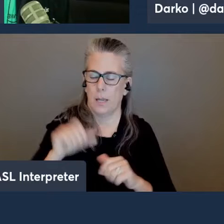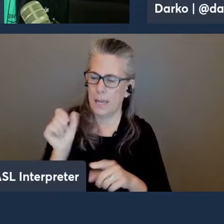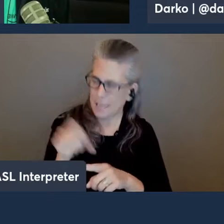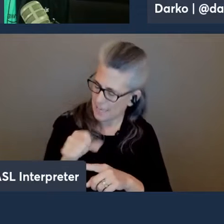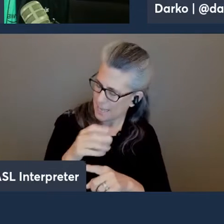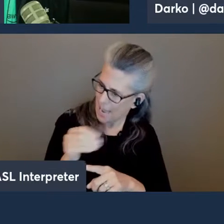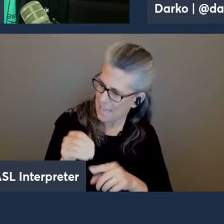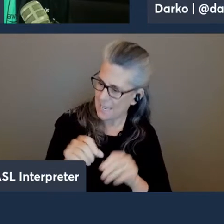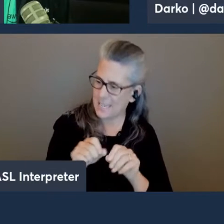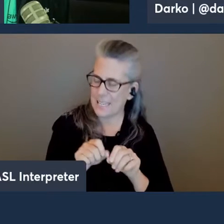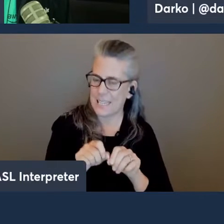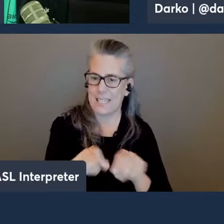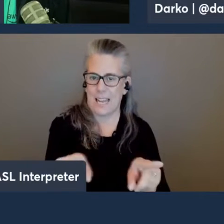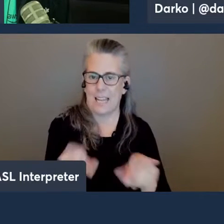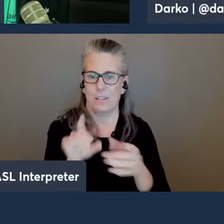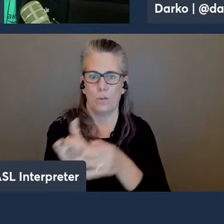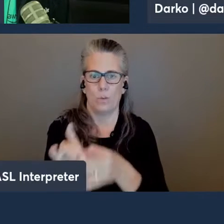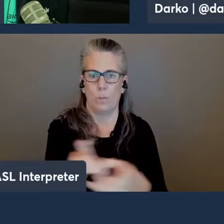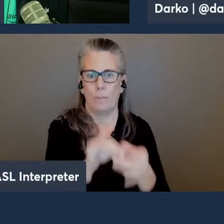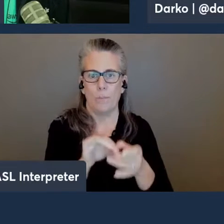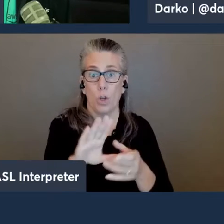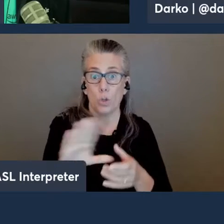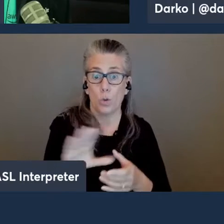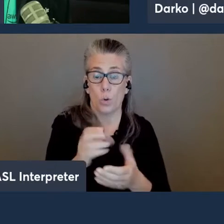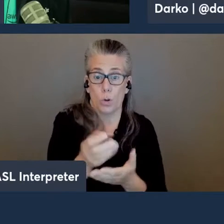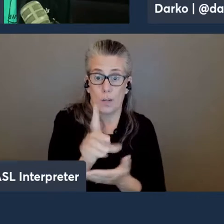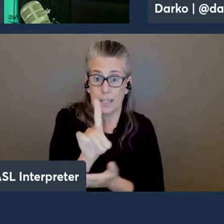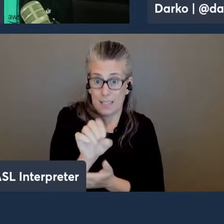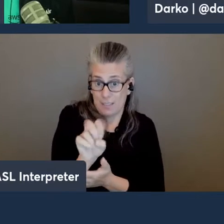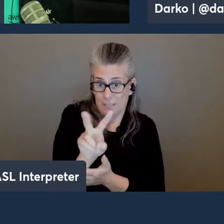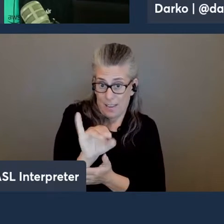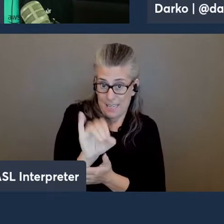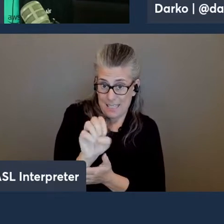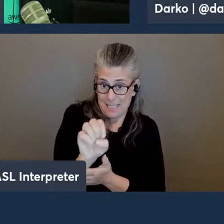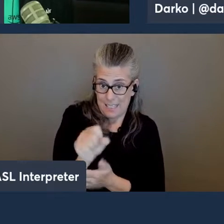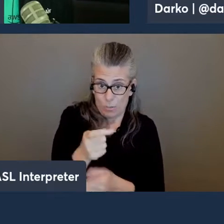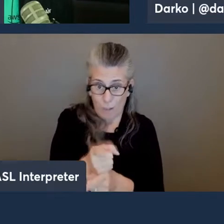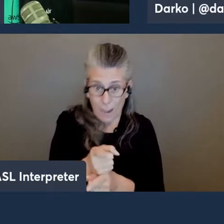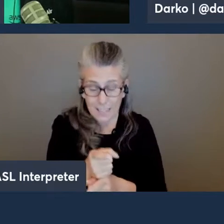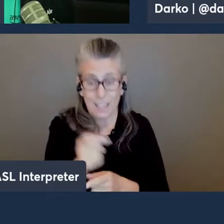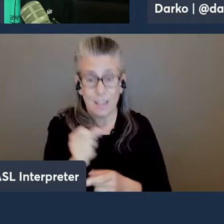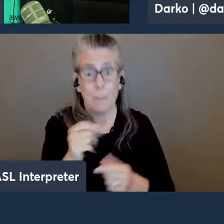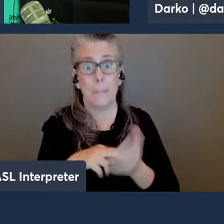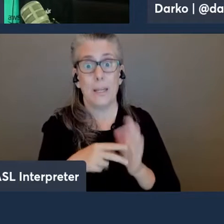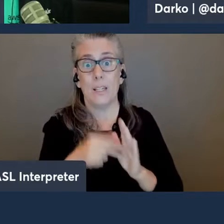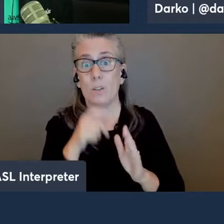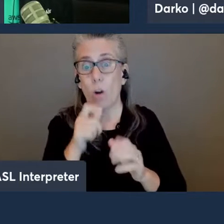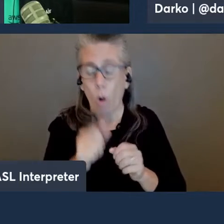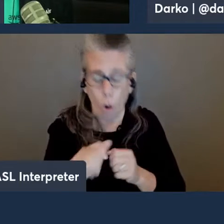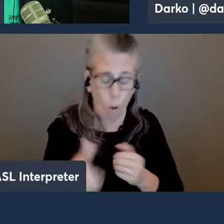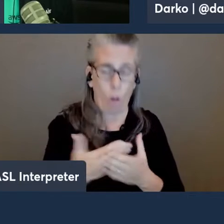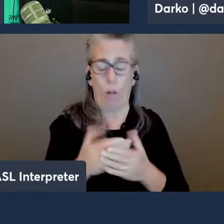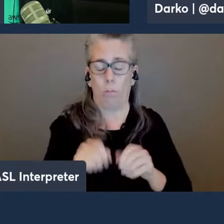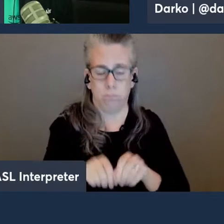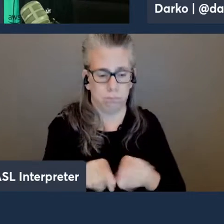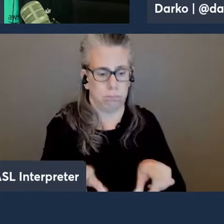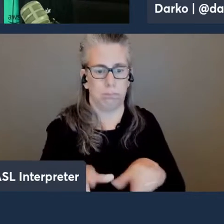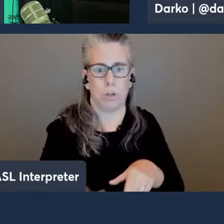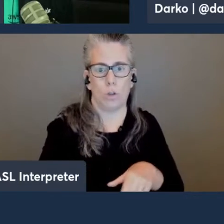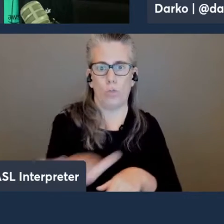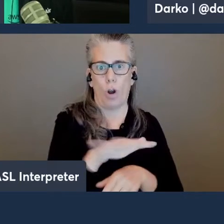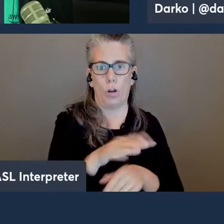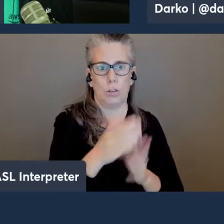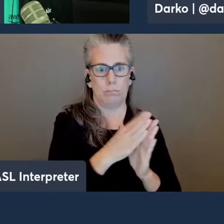like what's running in the cloud. It's also you need to have observability on the part of your user on the user. So I